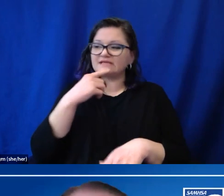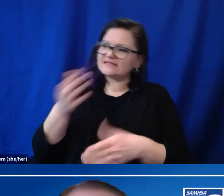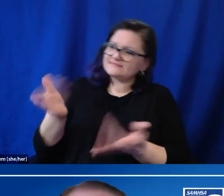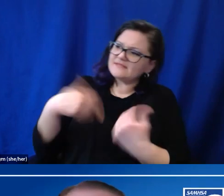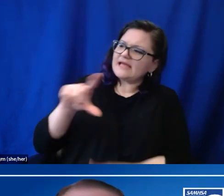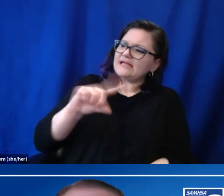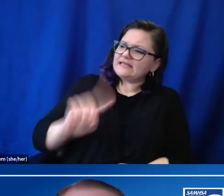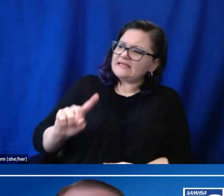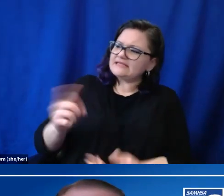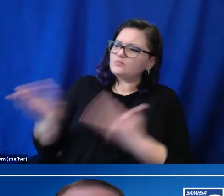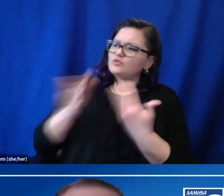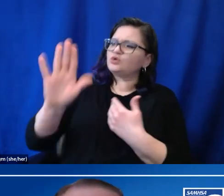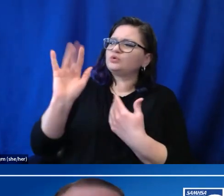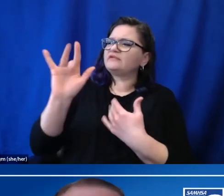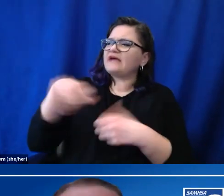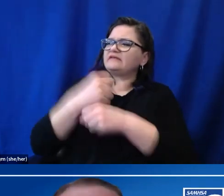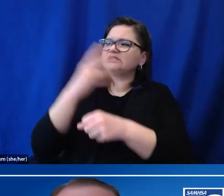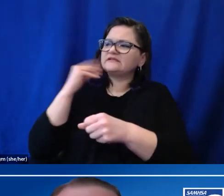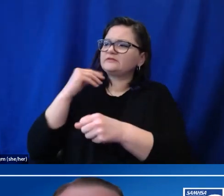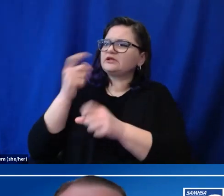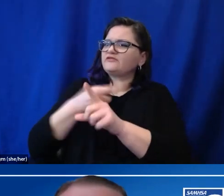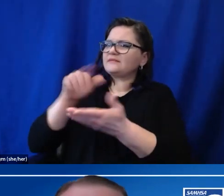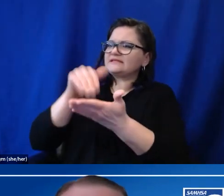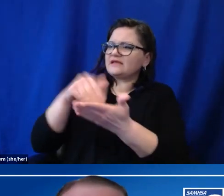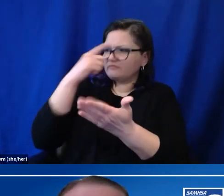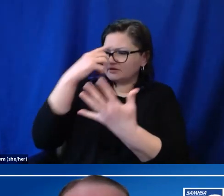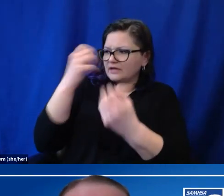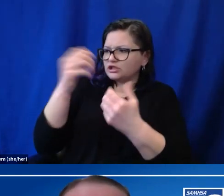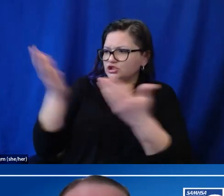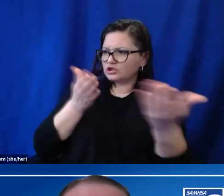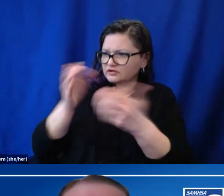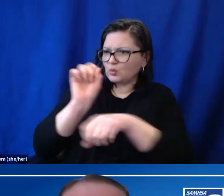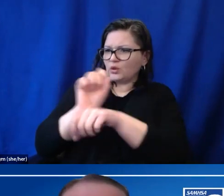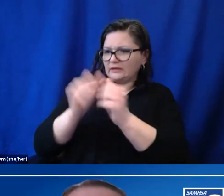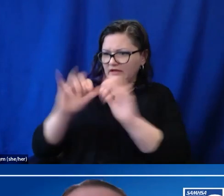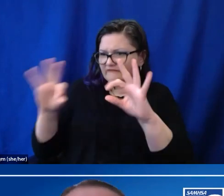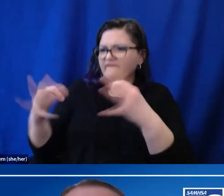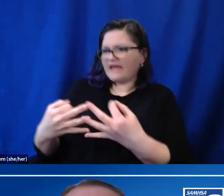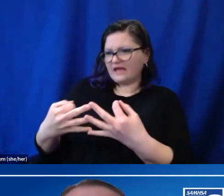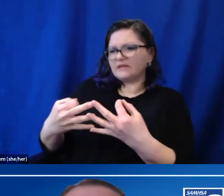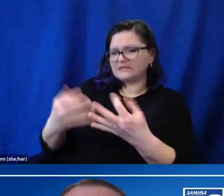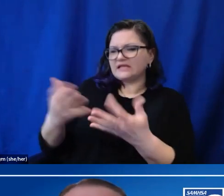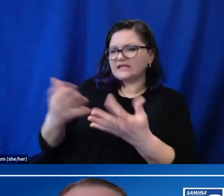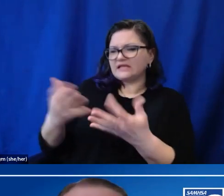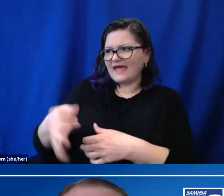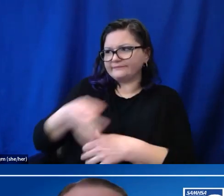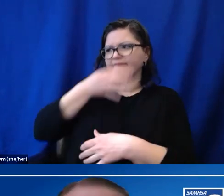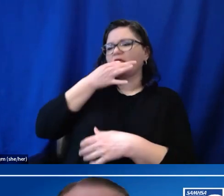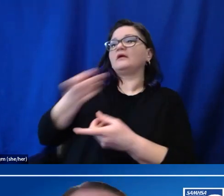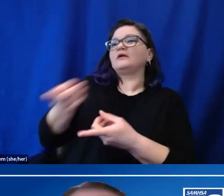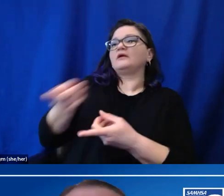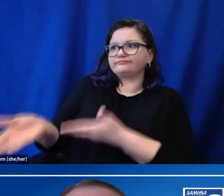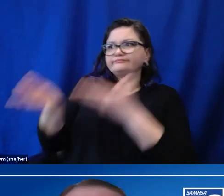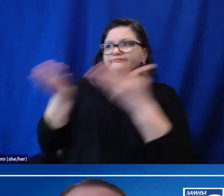experience from the Center for Mental Health Services working with families to the SAMHSA level